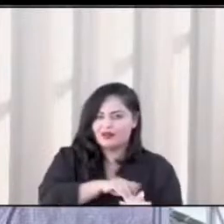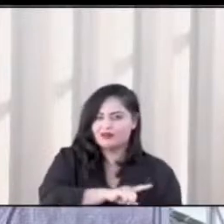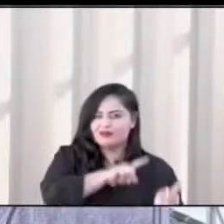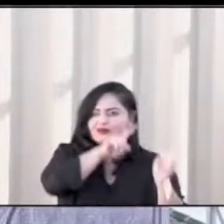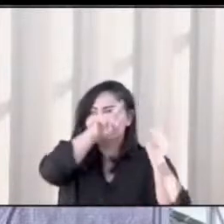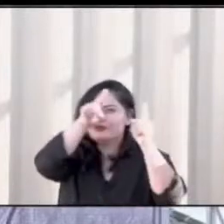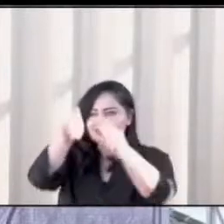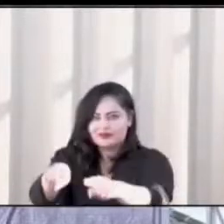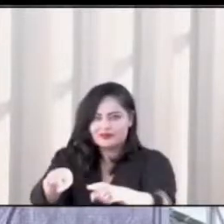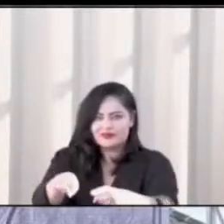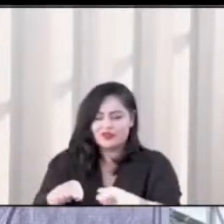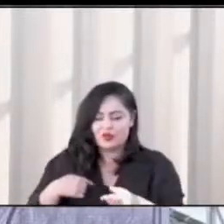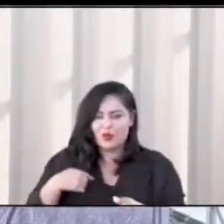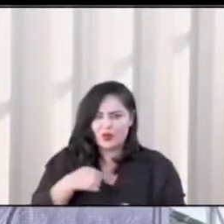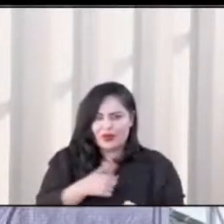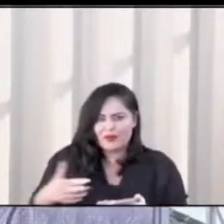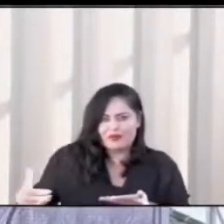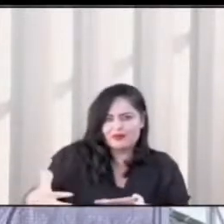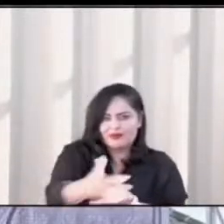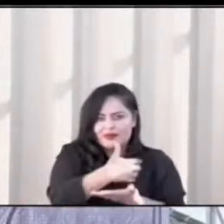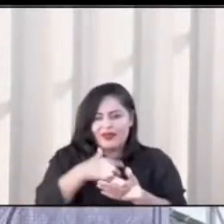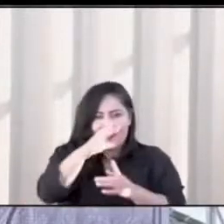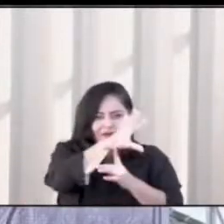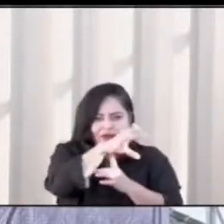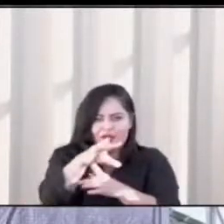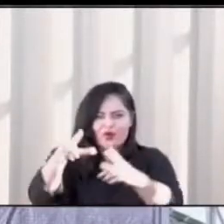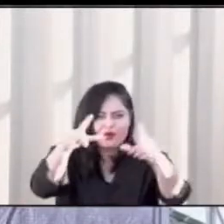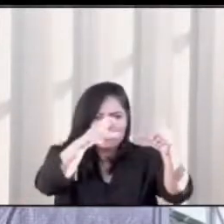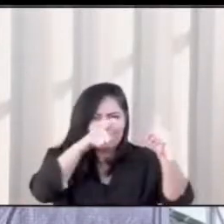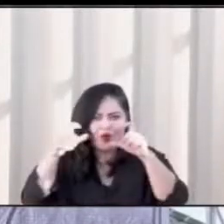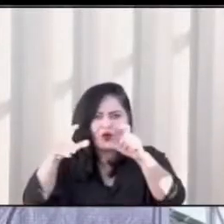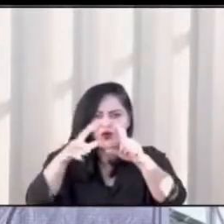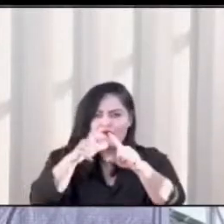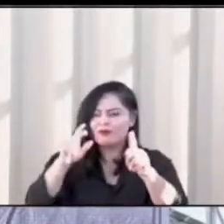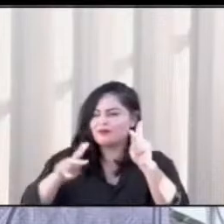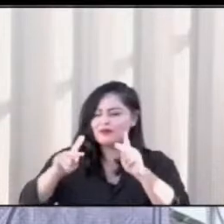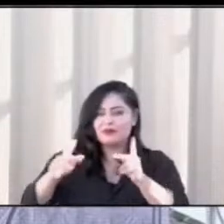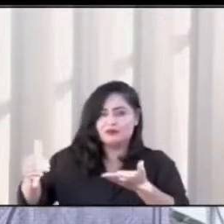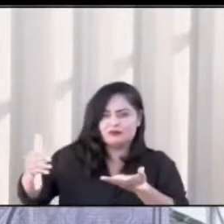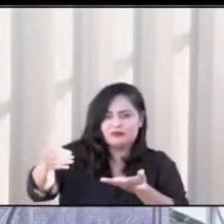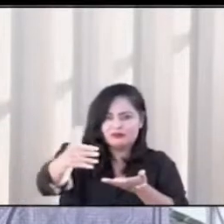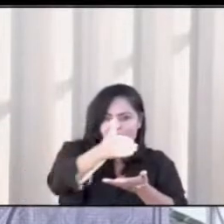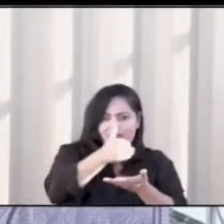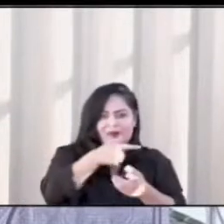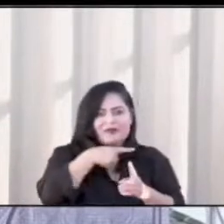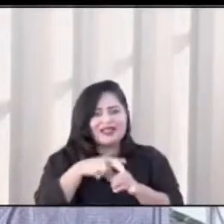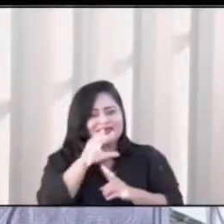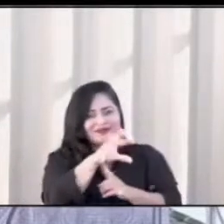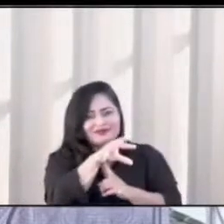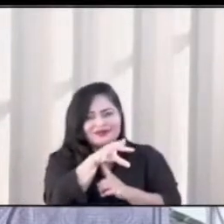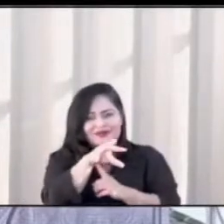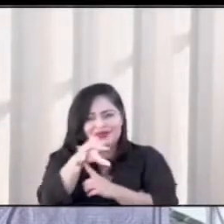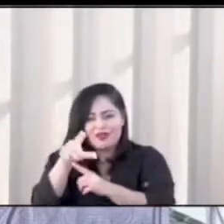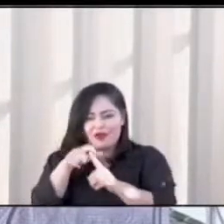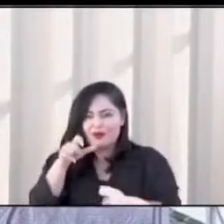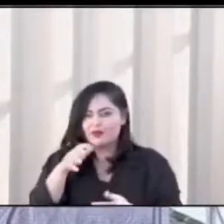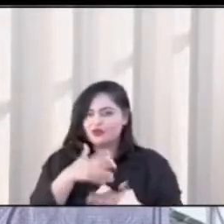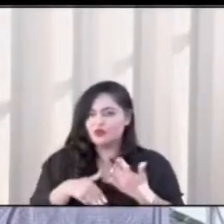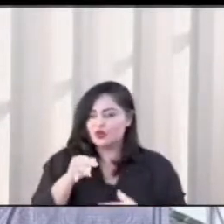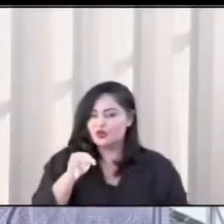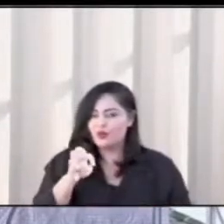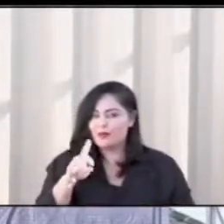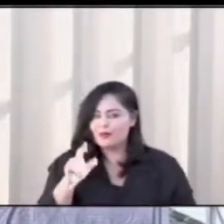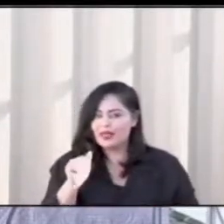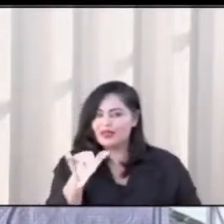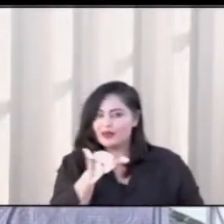processing the leads has been gathering video and photos from residences in the area, as well as video and photos from social media,